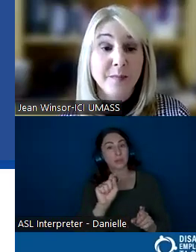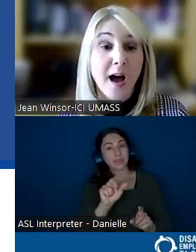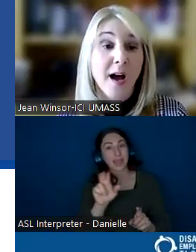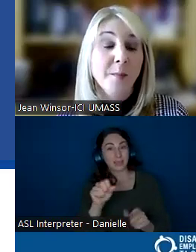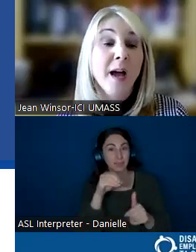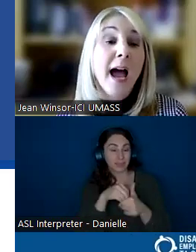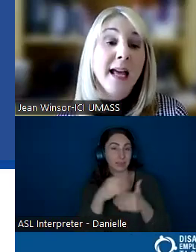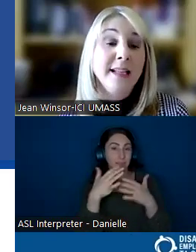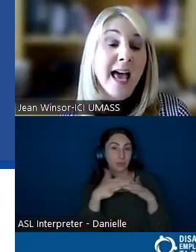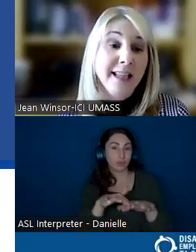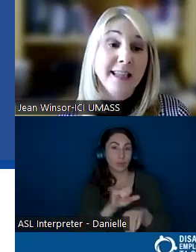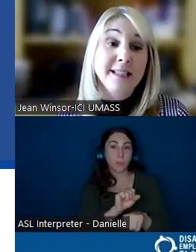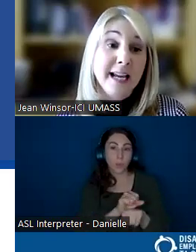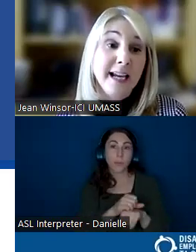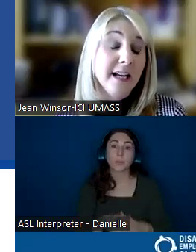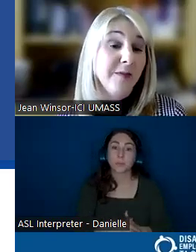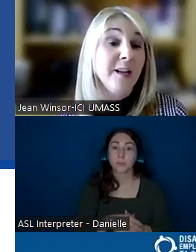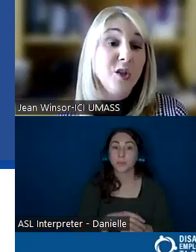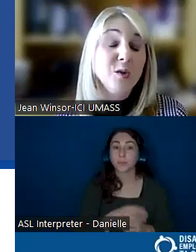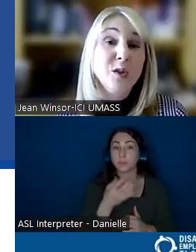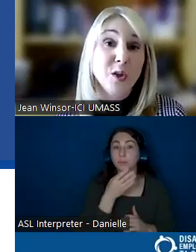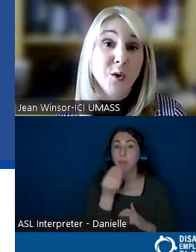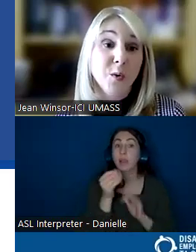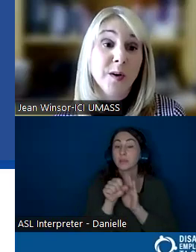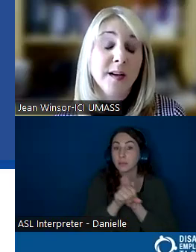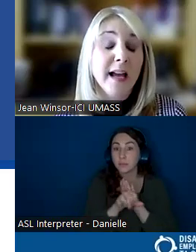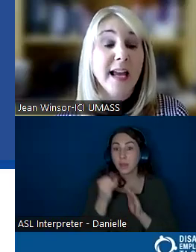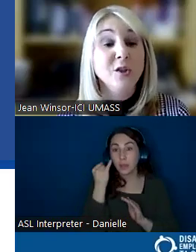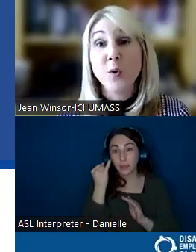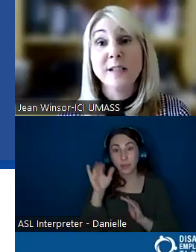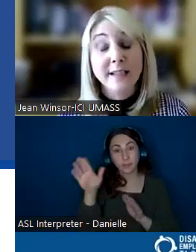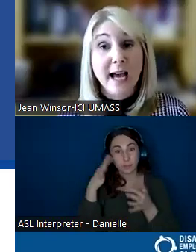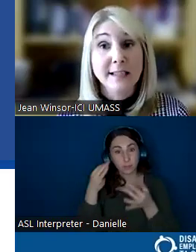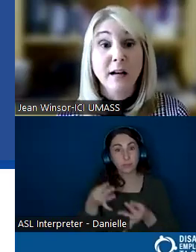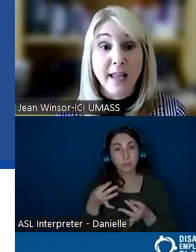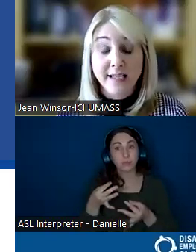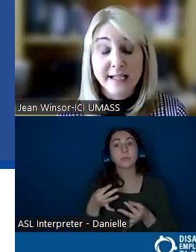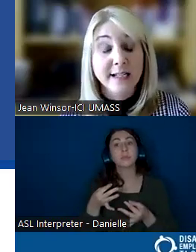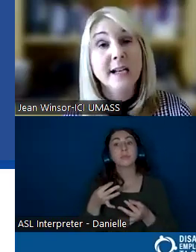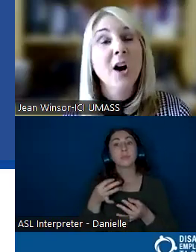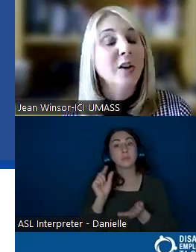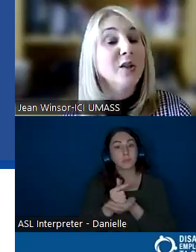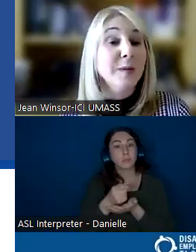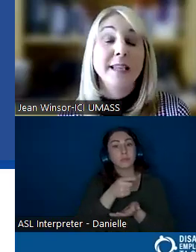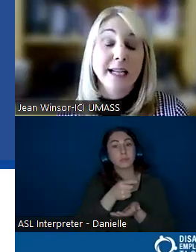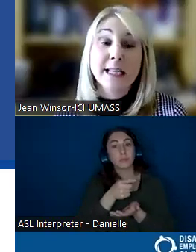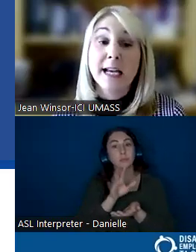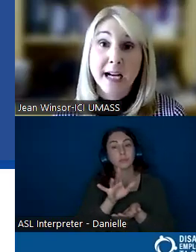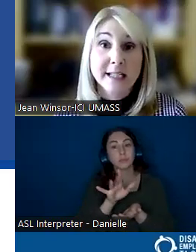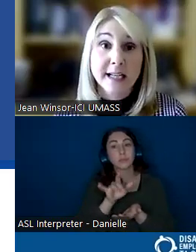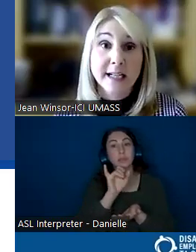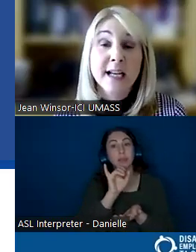employment. And that the state, if they choose to, ensures that that is collected, or excuse me, that that